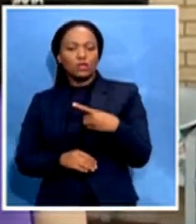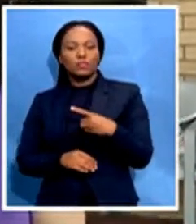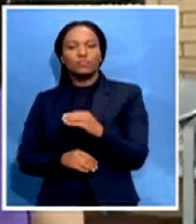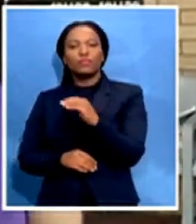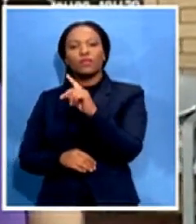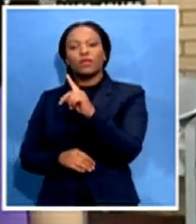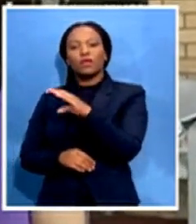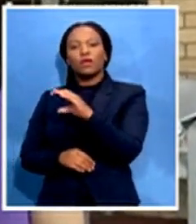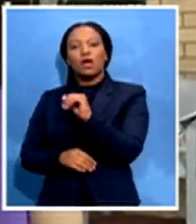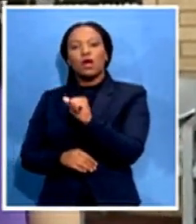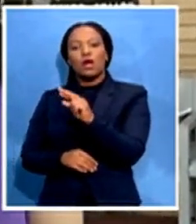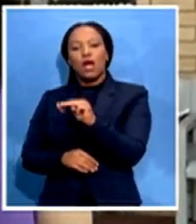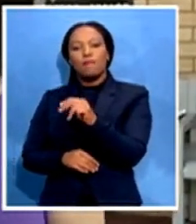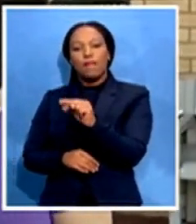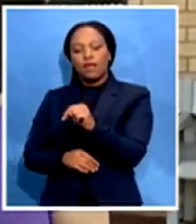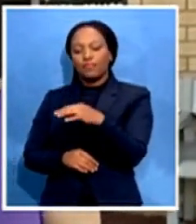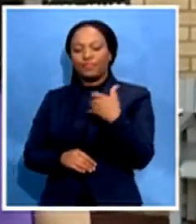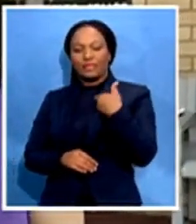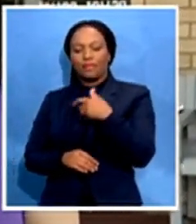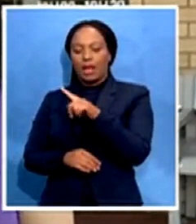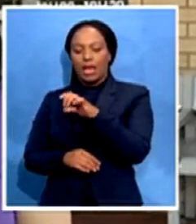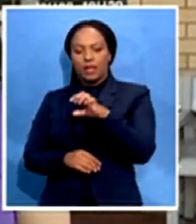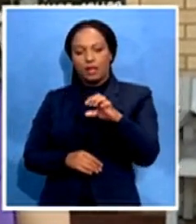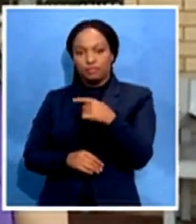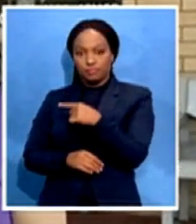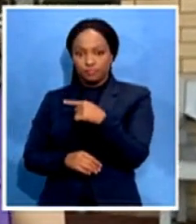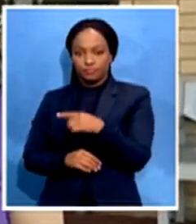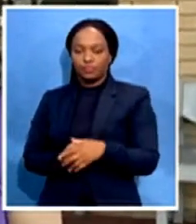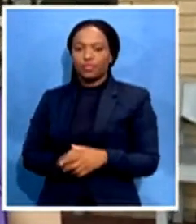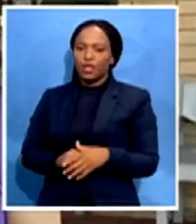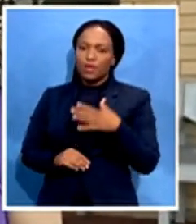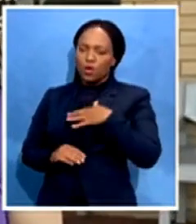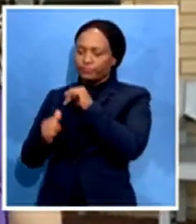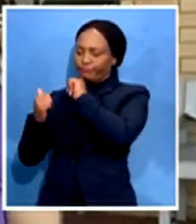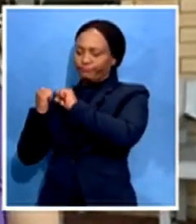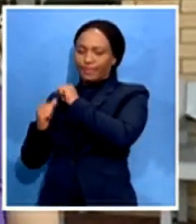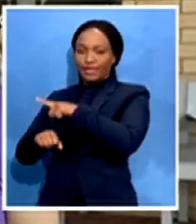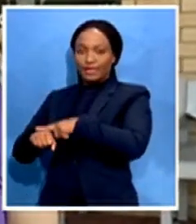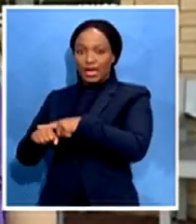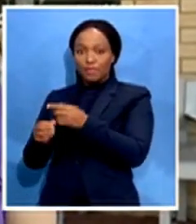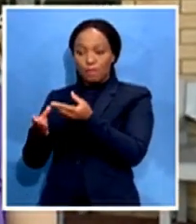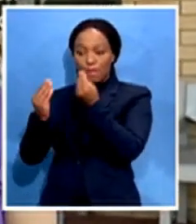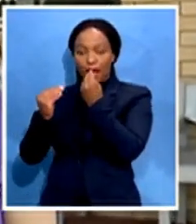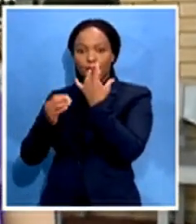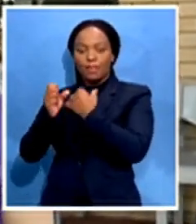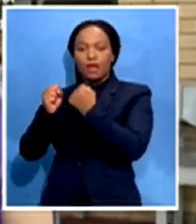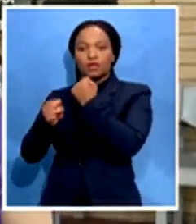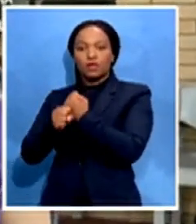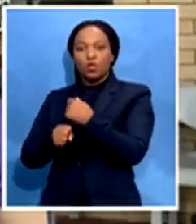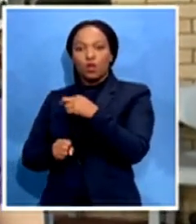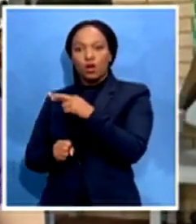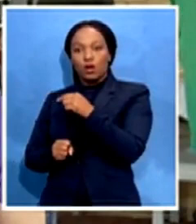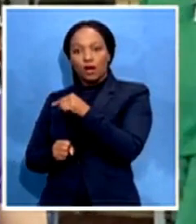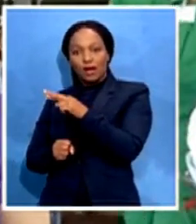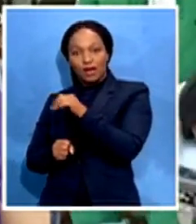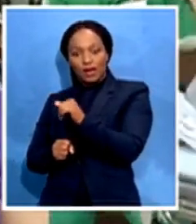News. I want to go back to last year when you received the news that Grace Hospital was identified to receive that